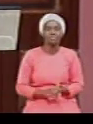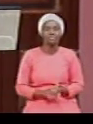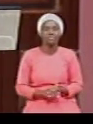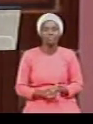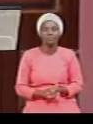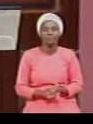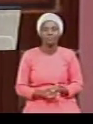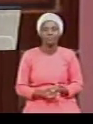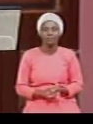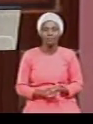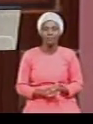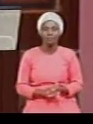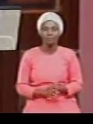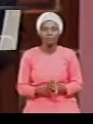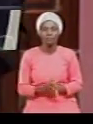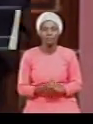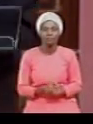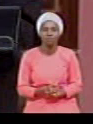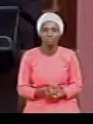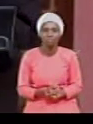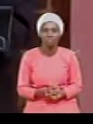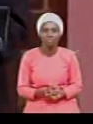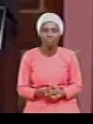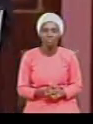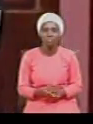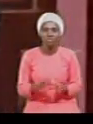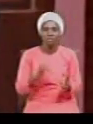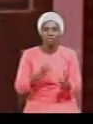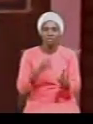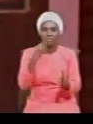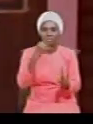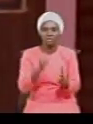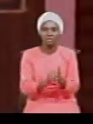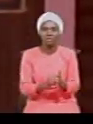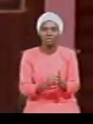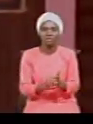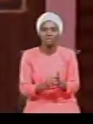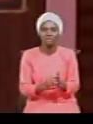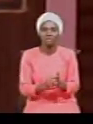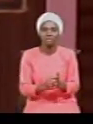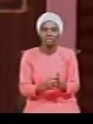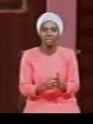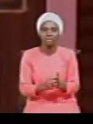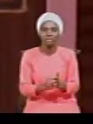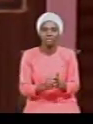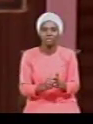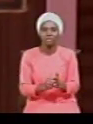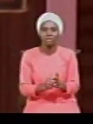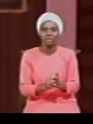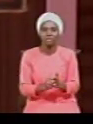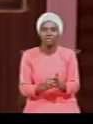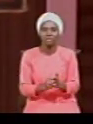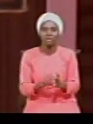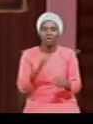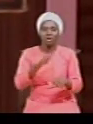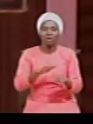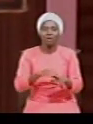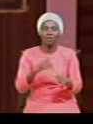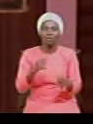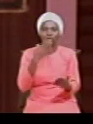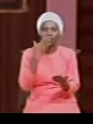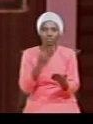I'm reading from verse 15. It says, but that on the good ground are